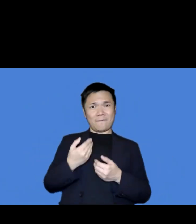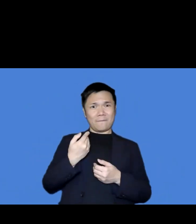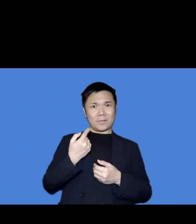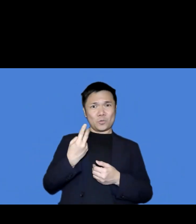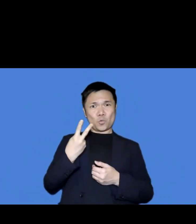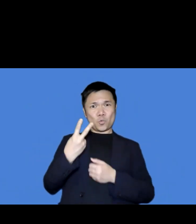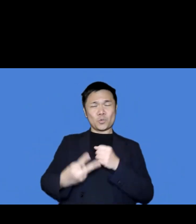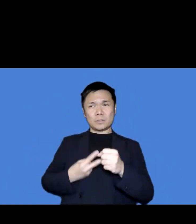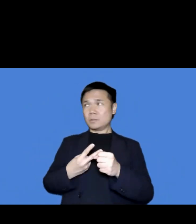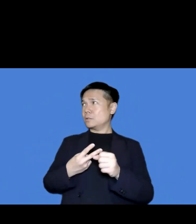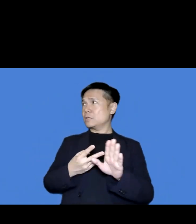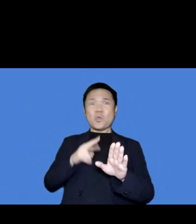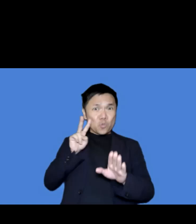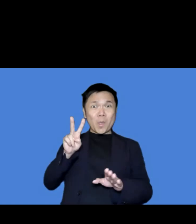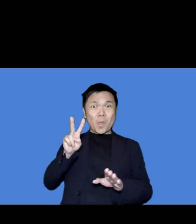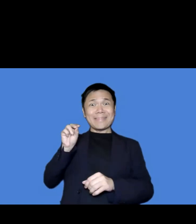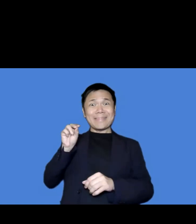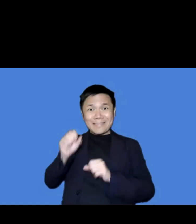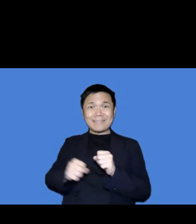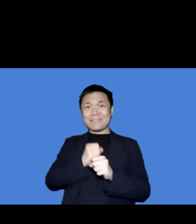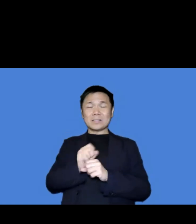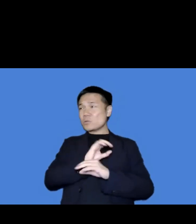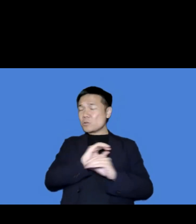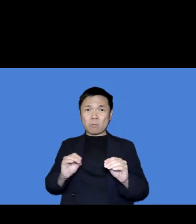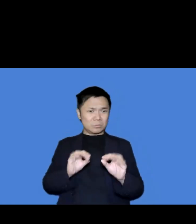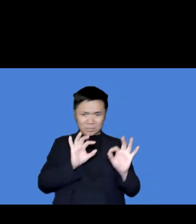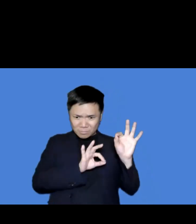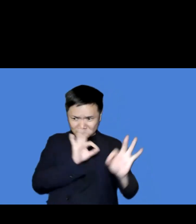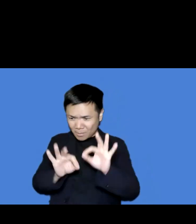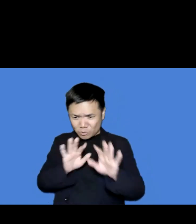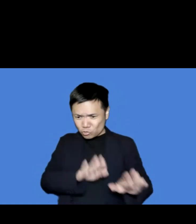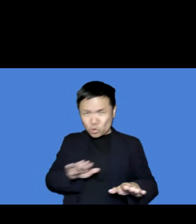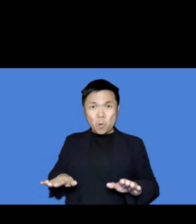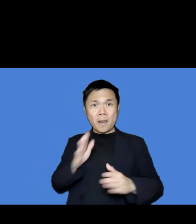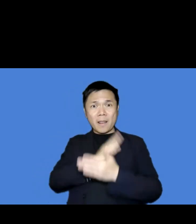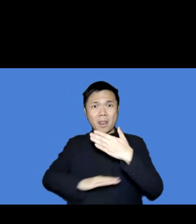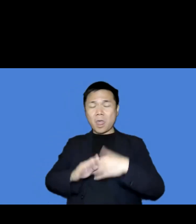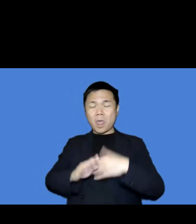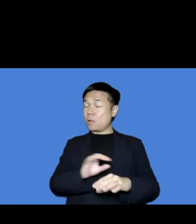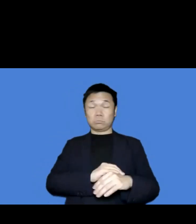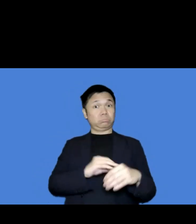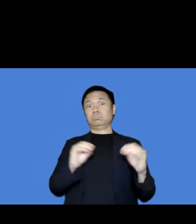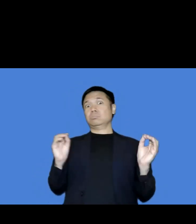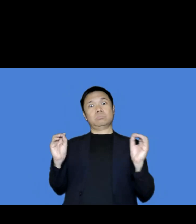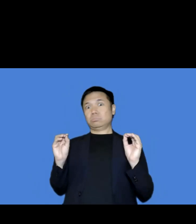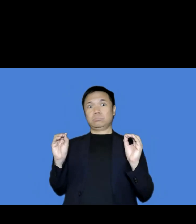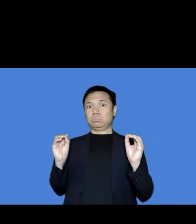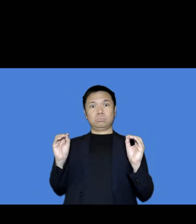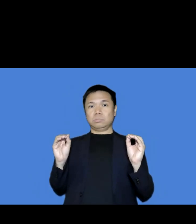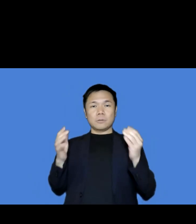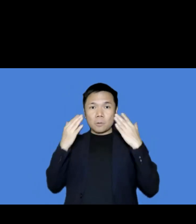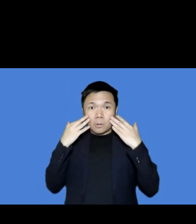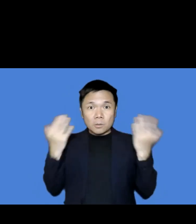years. 20 years or something like that. With such a framework, we don't have the actual children